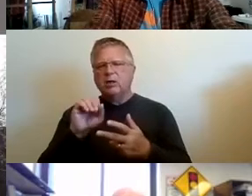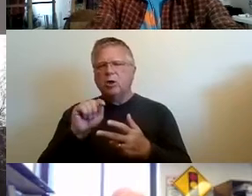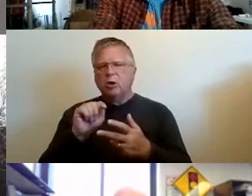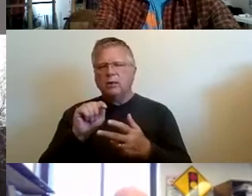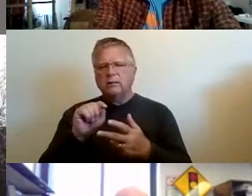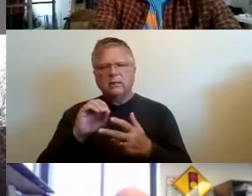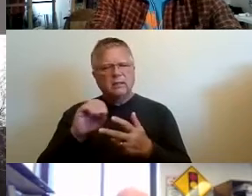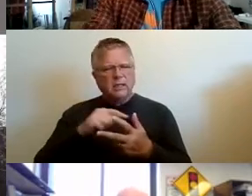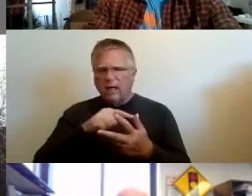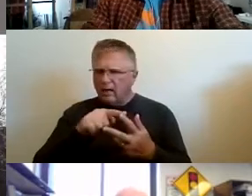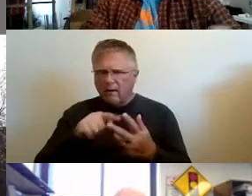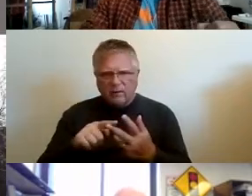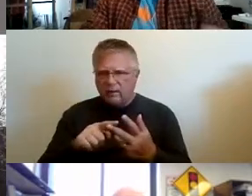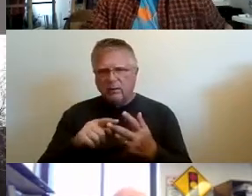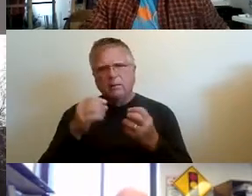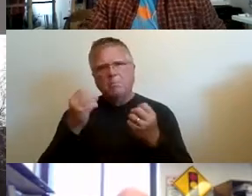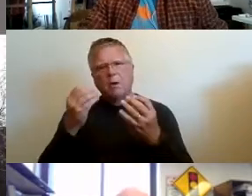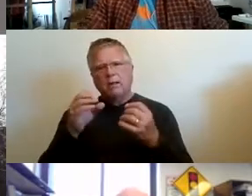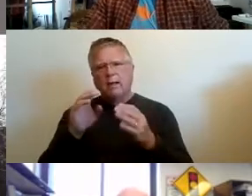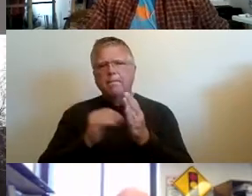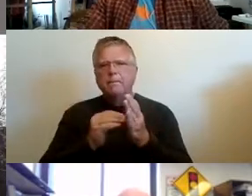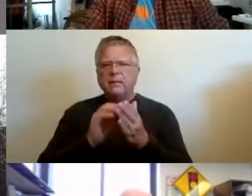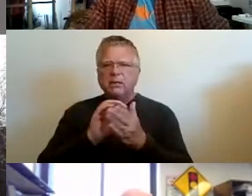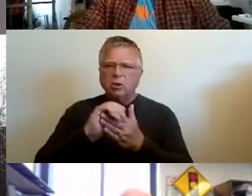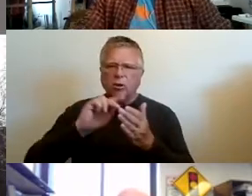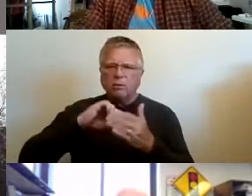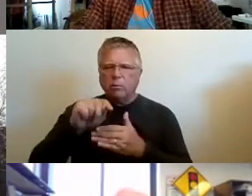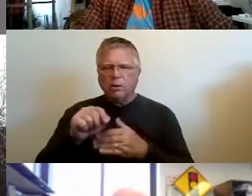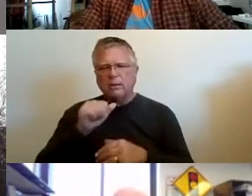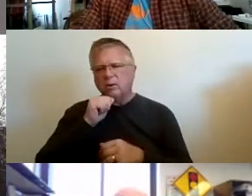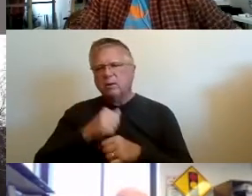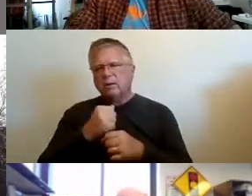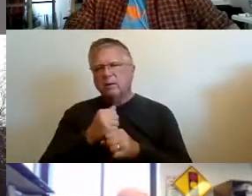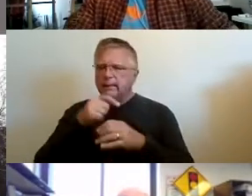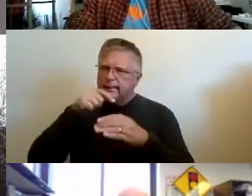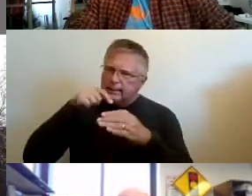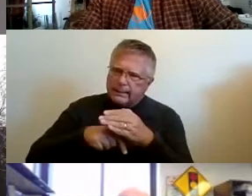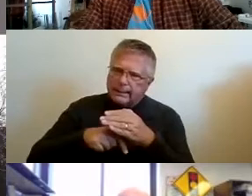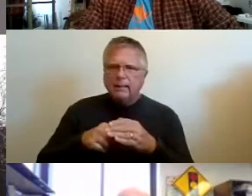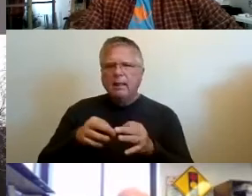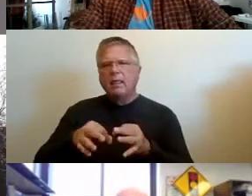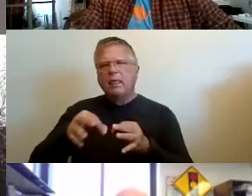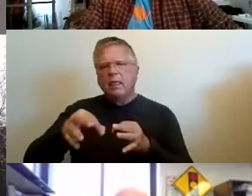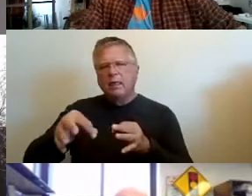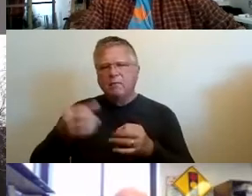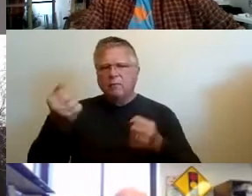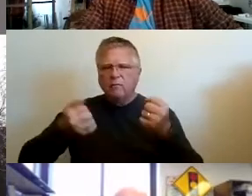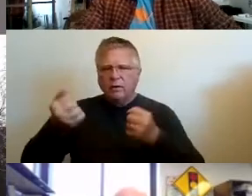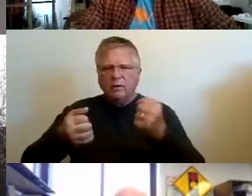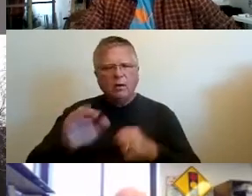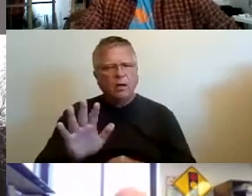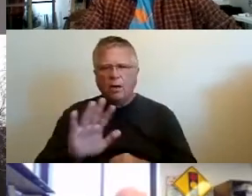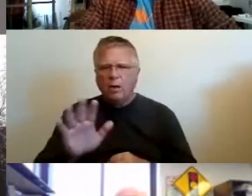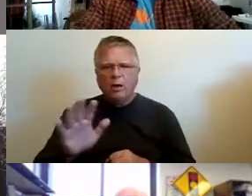expensive multi-million-dollar projects. They're not going to be creating extensive vehicle delay. And we have taken